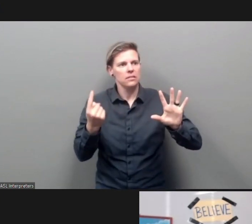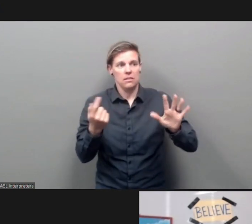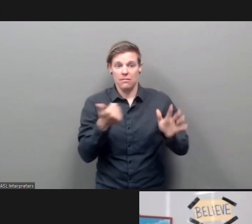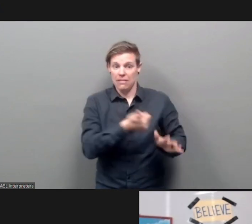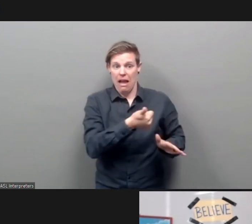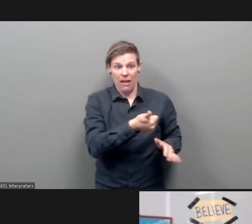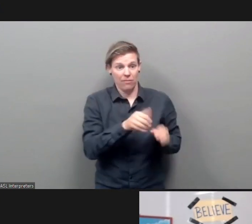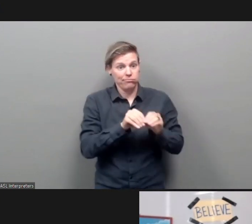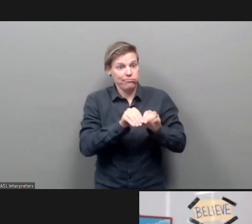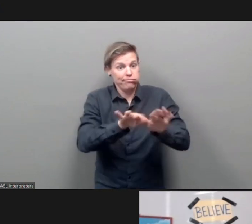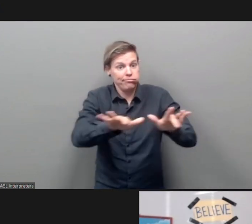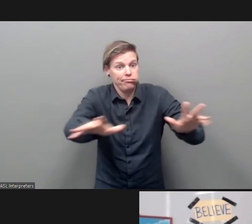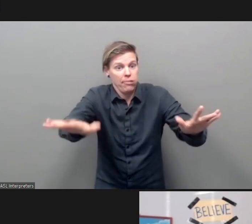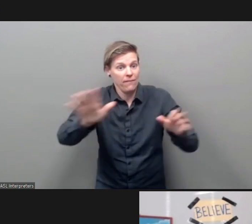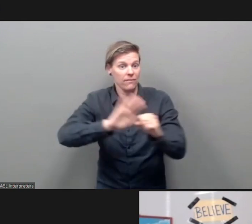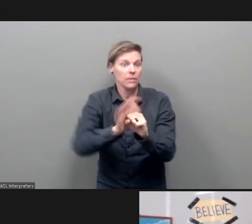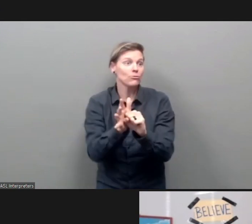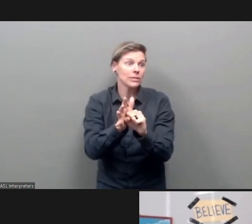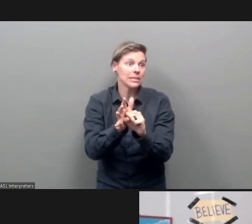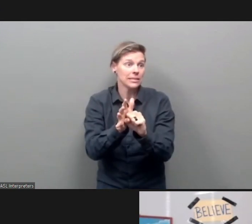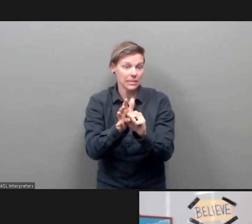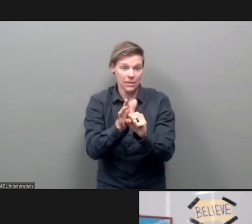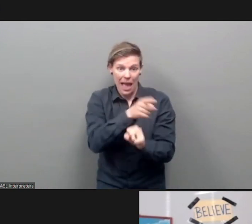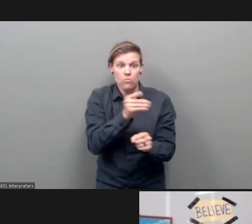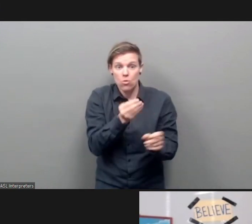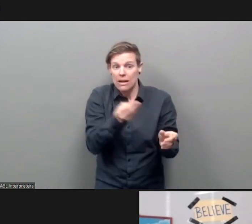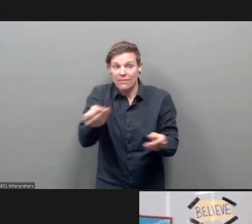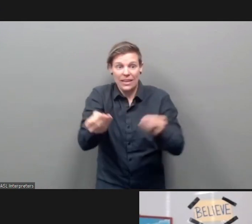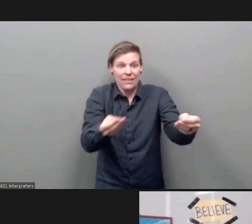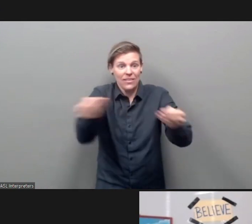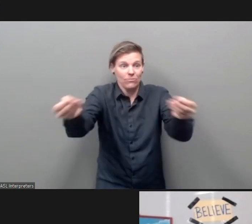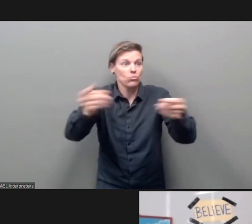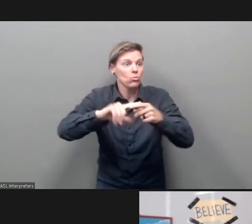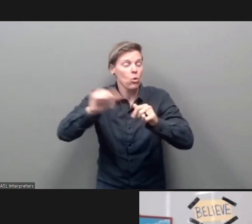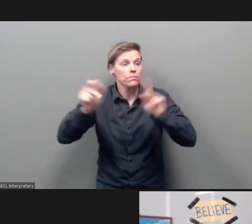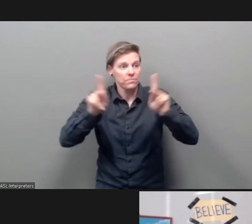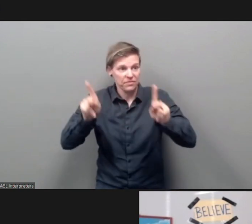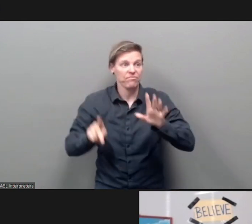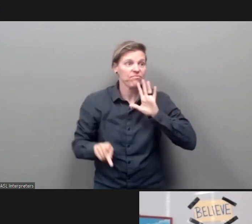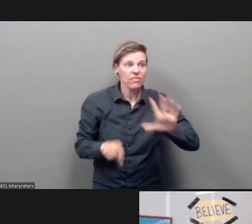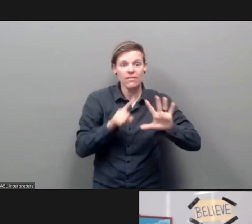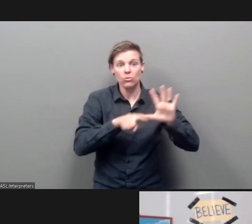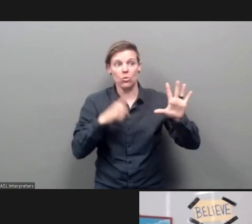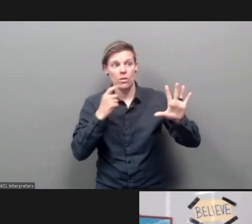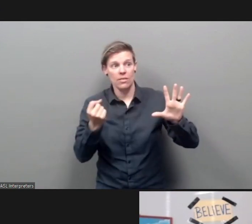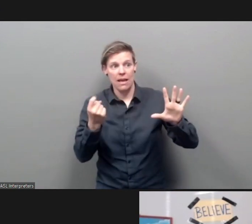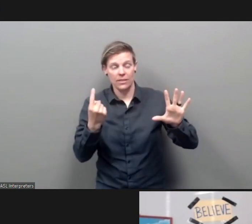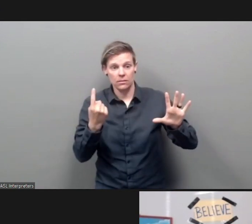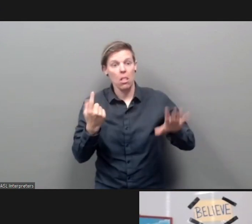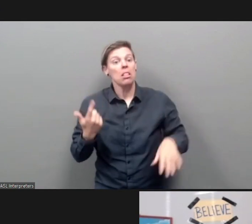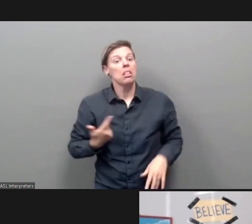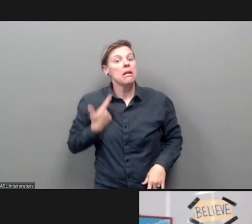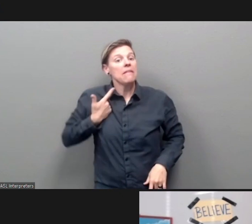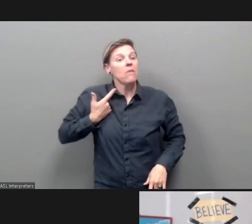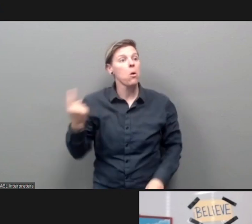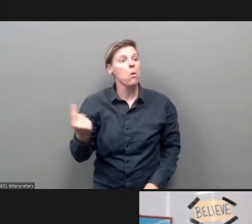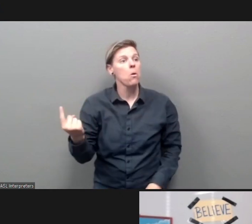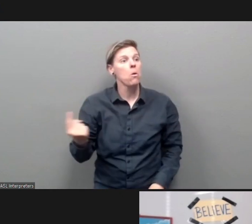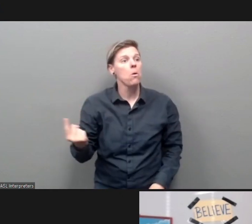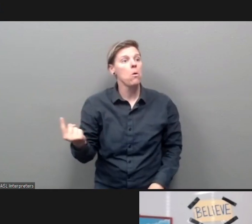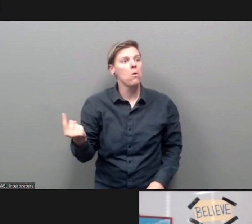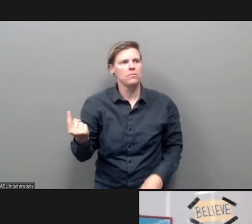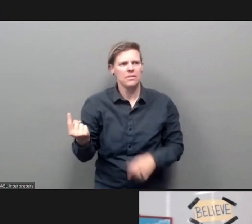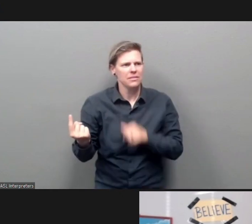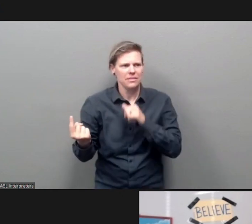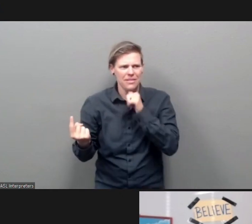people. I mean, if you had a 5 to 11-year-old that lived all by themselves, which they don't,